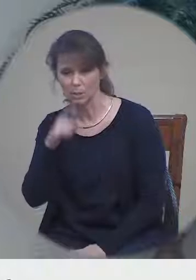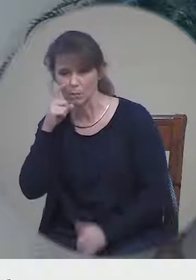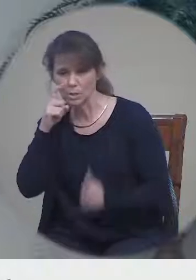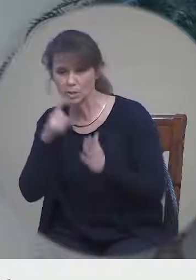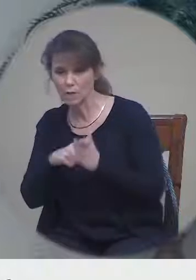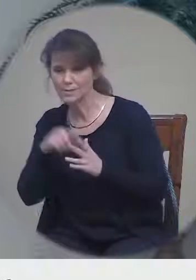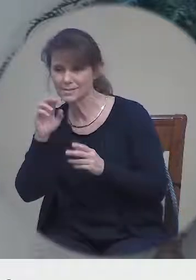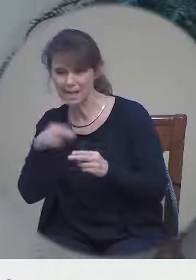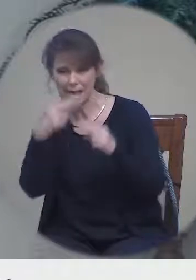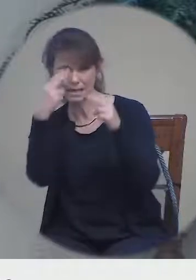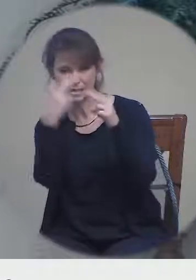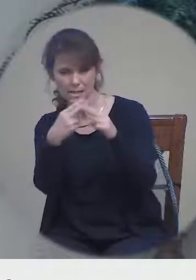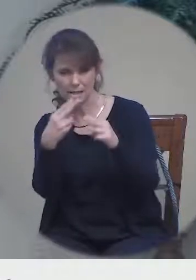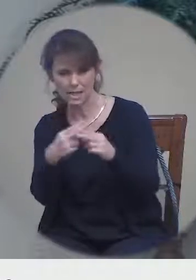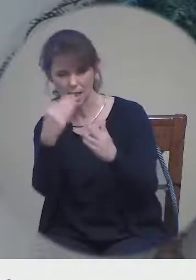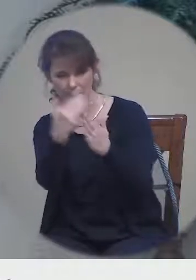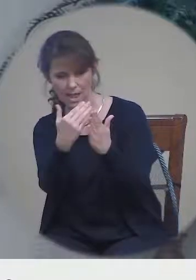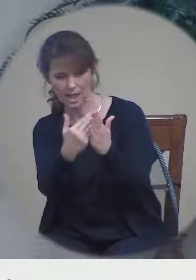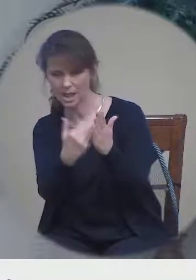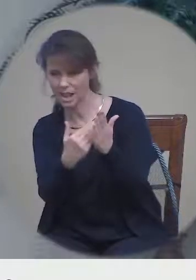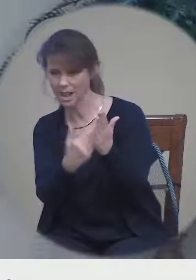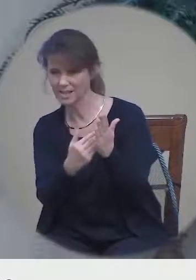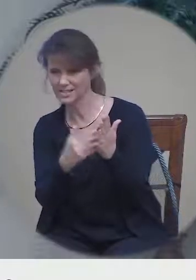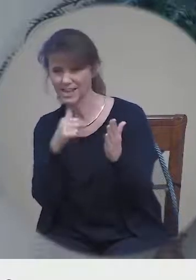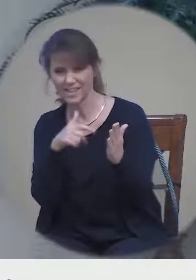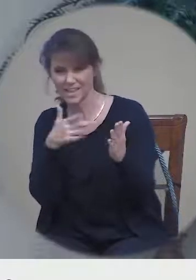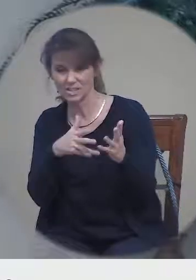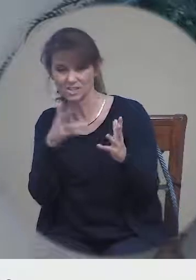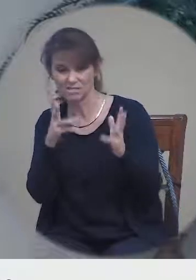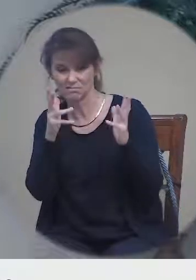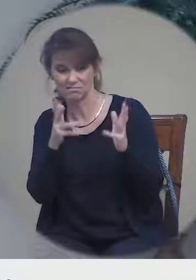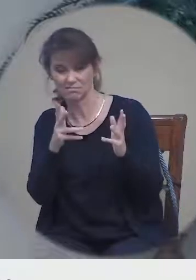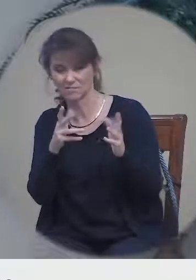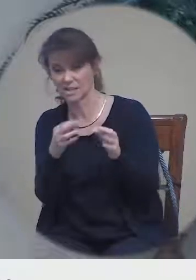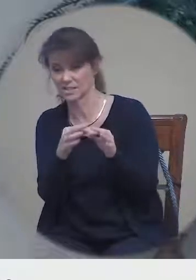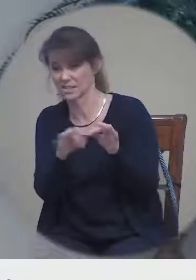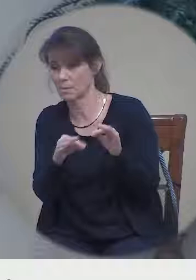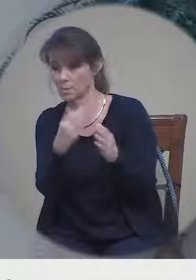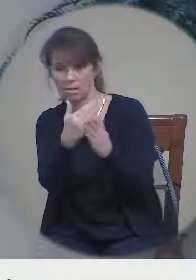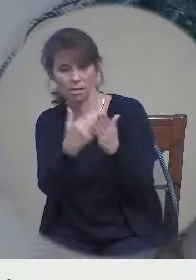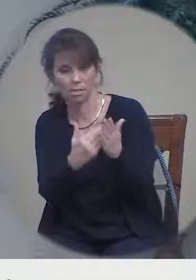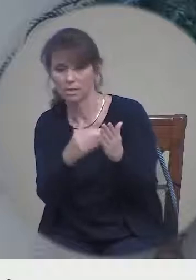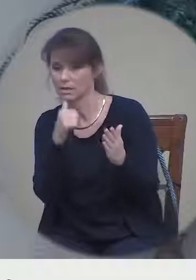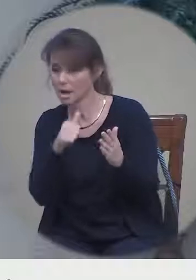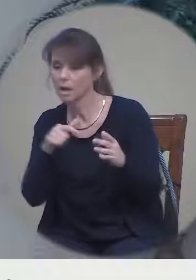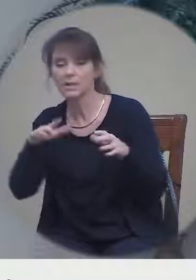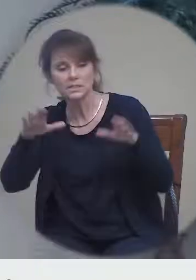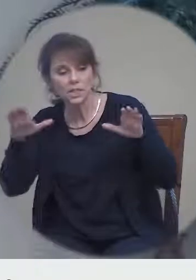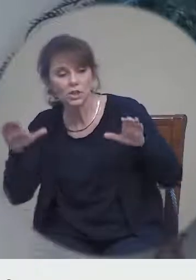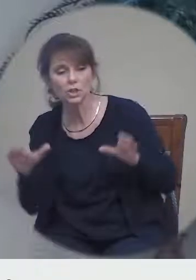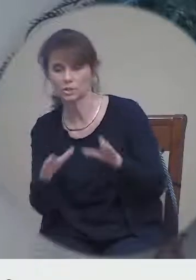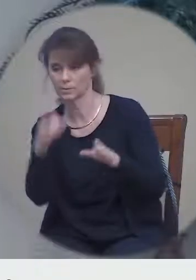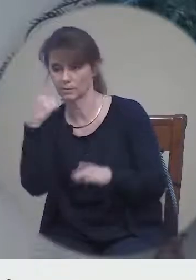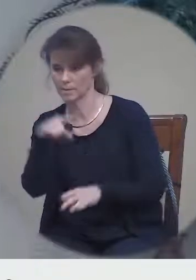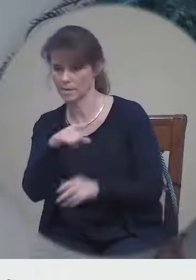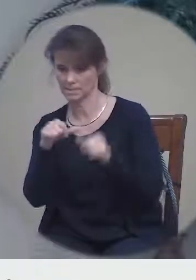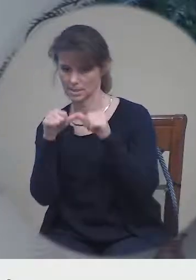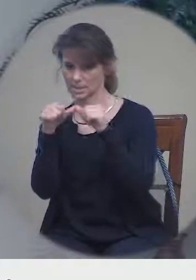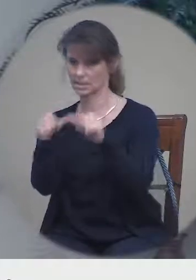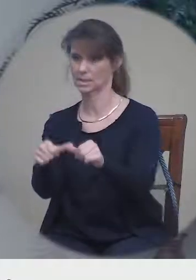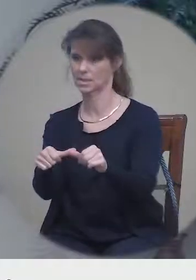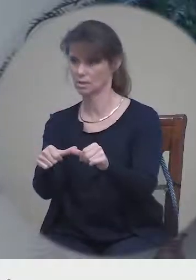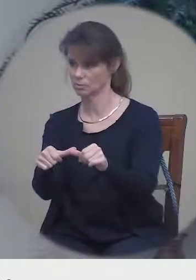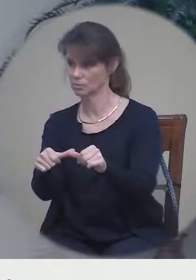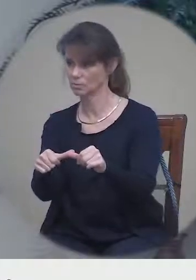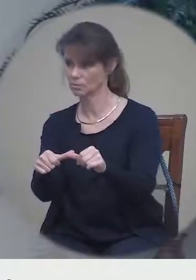It's a conduct of life that he wants to impress upon them they must continue to do in view of what he's